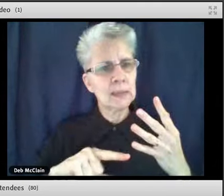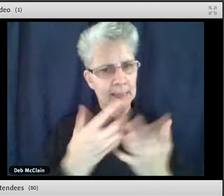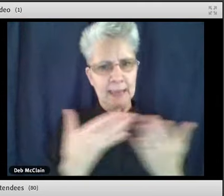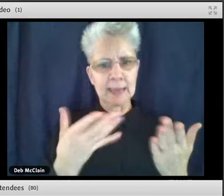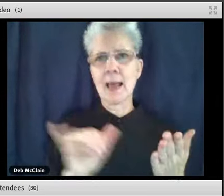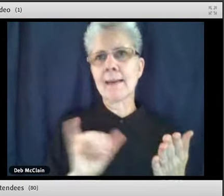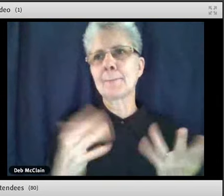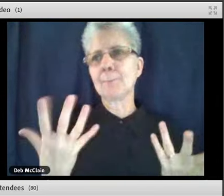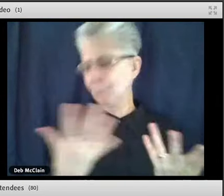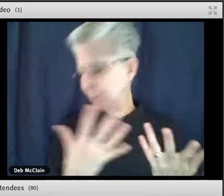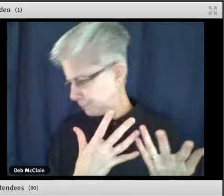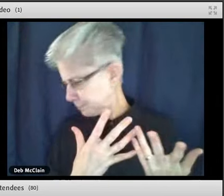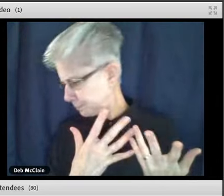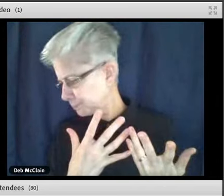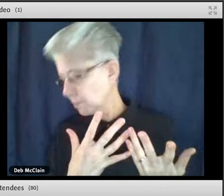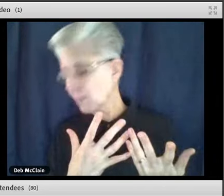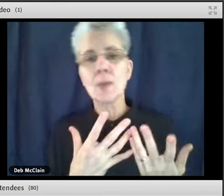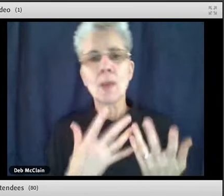don't keep you from living your life.